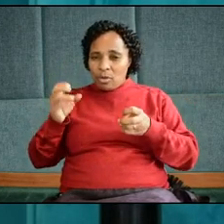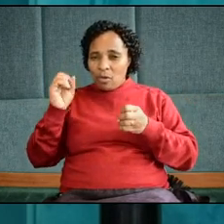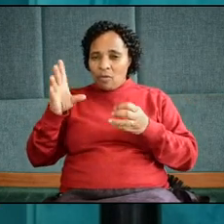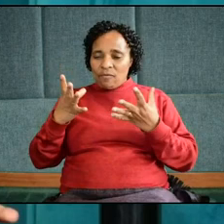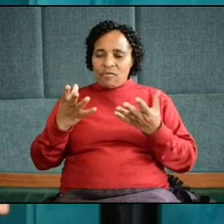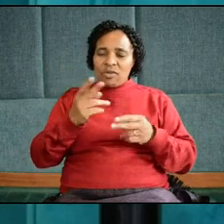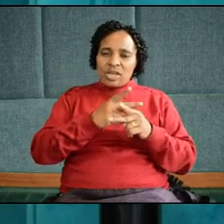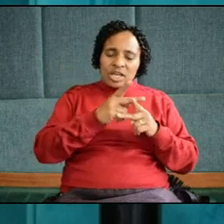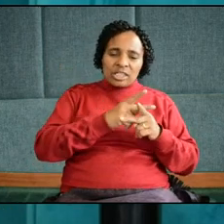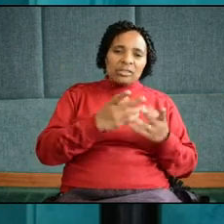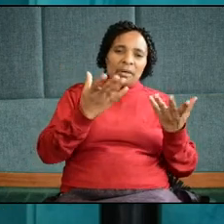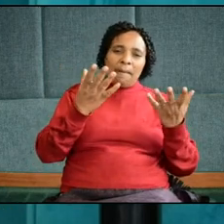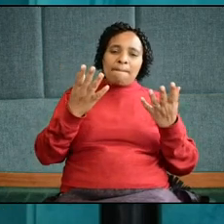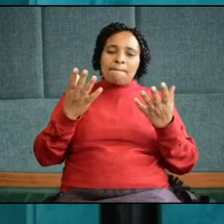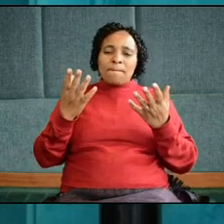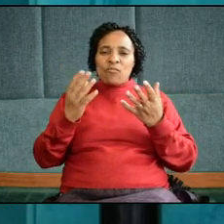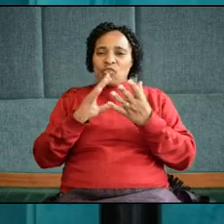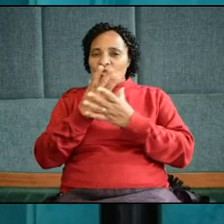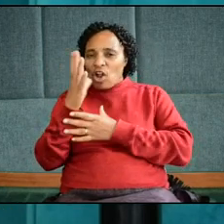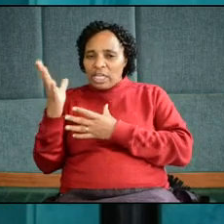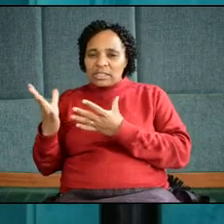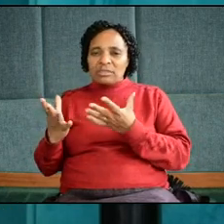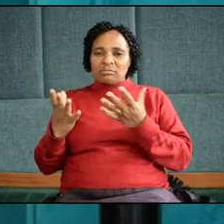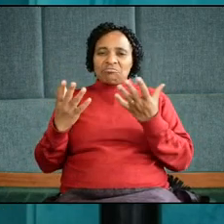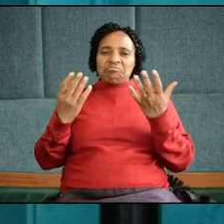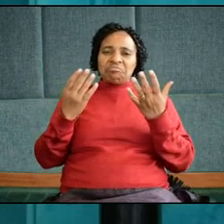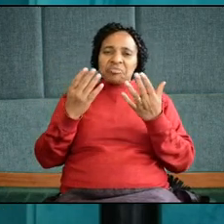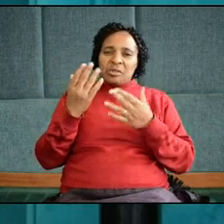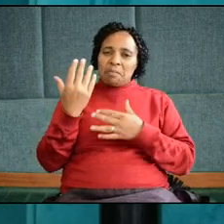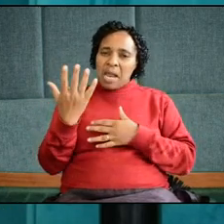the forests, and not